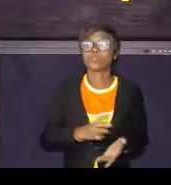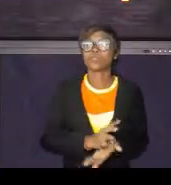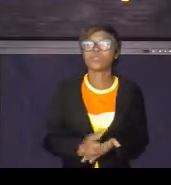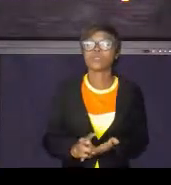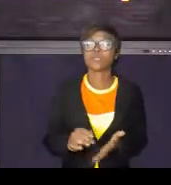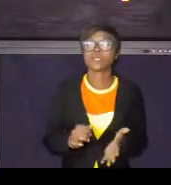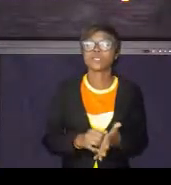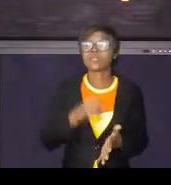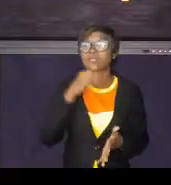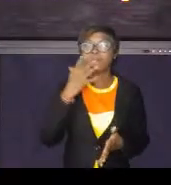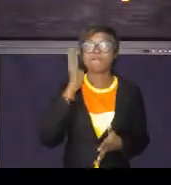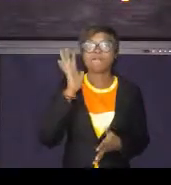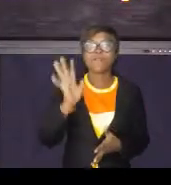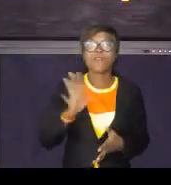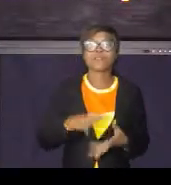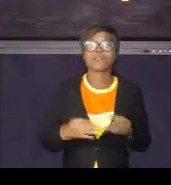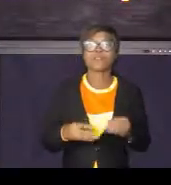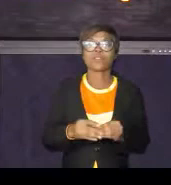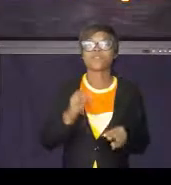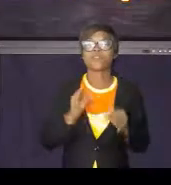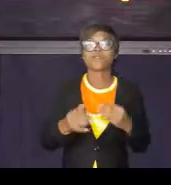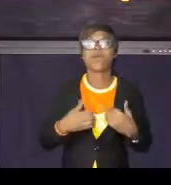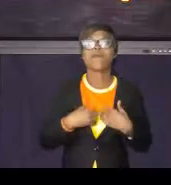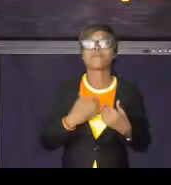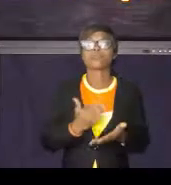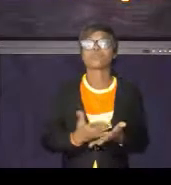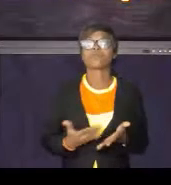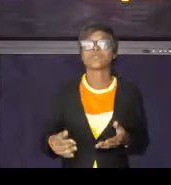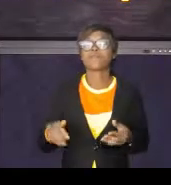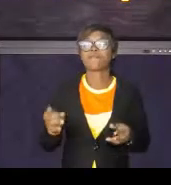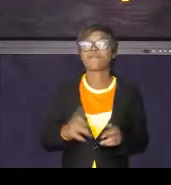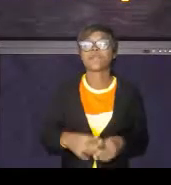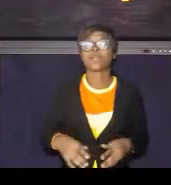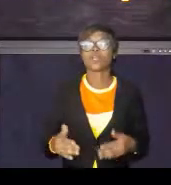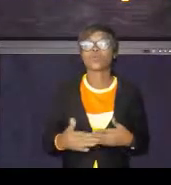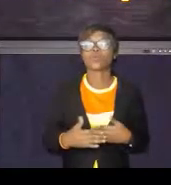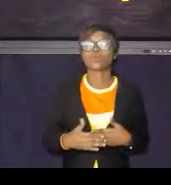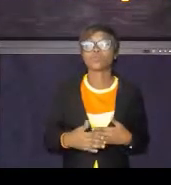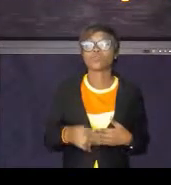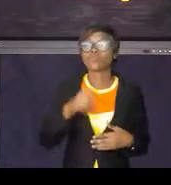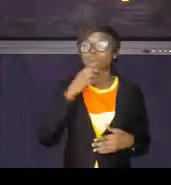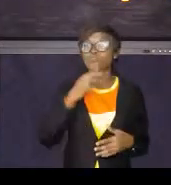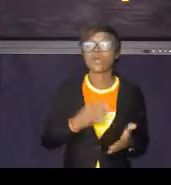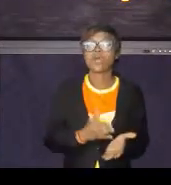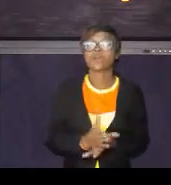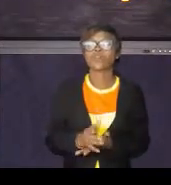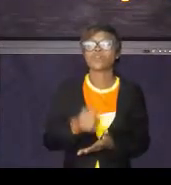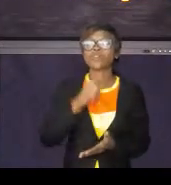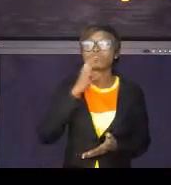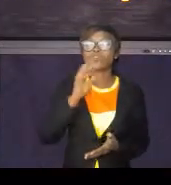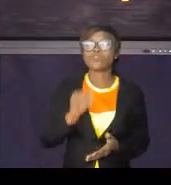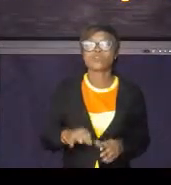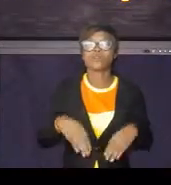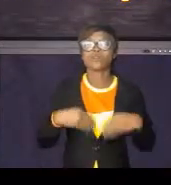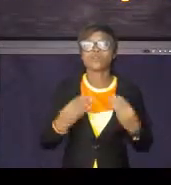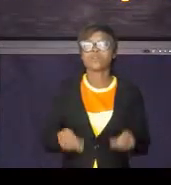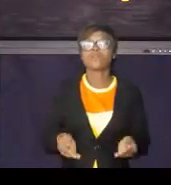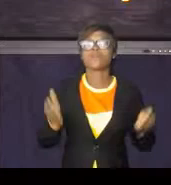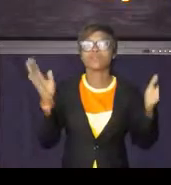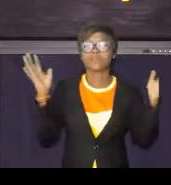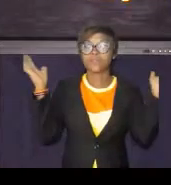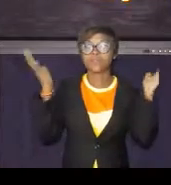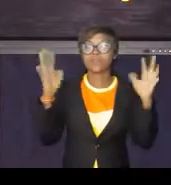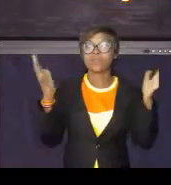Those are my 5 sentences. Do you have something very close to this? Then you're right and you deserve